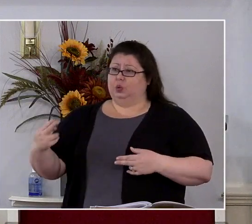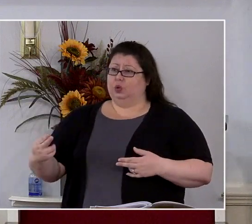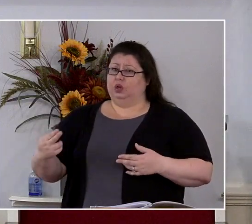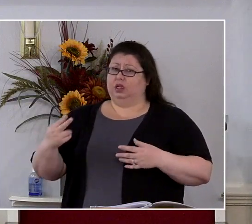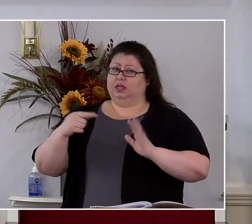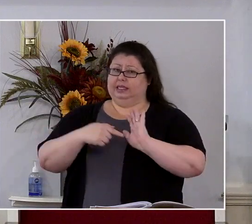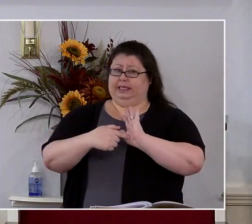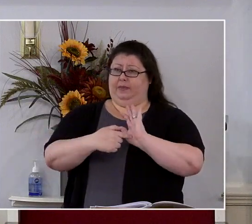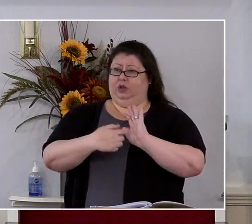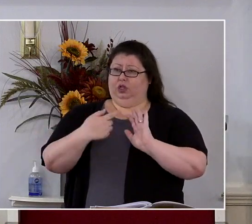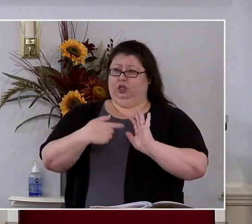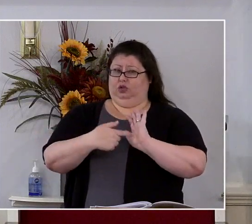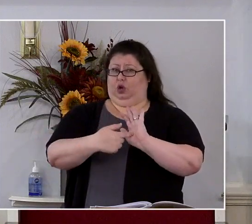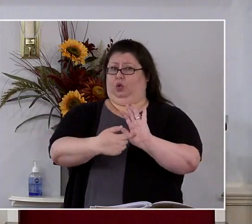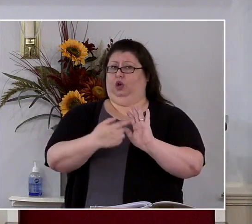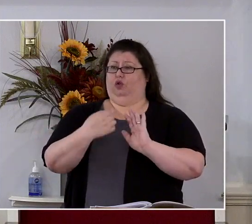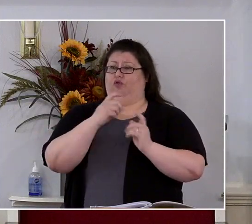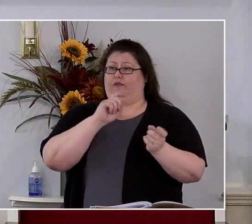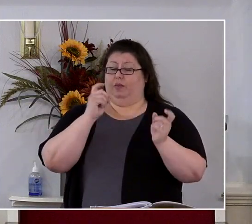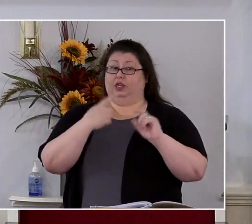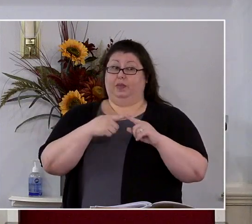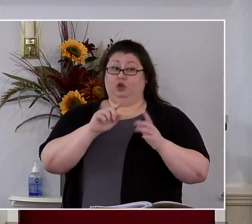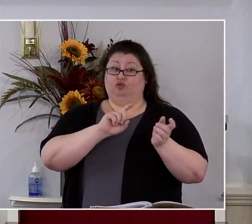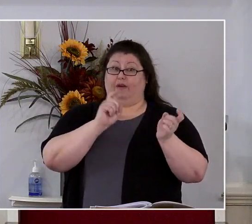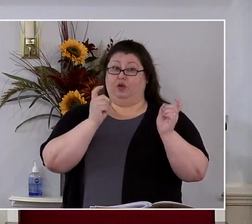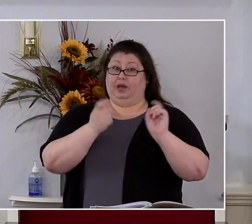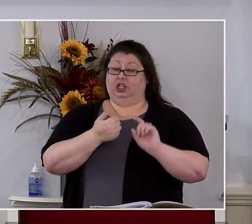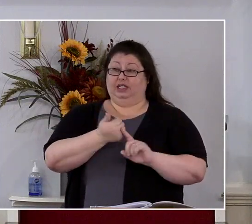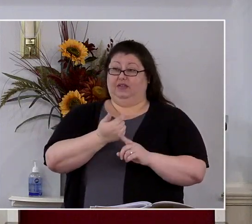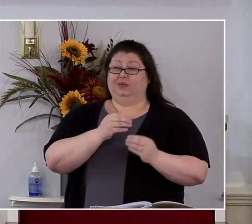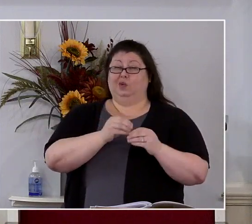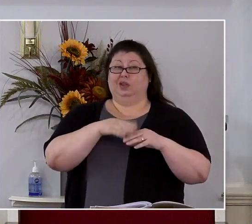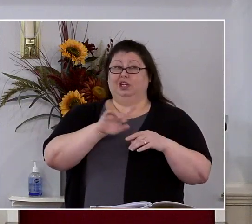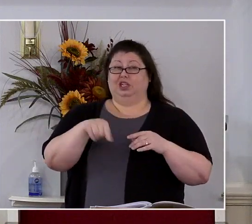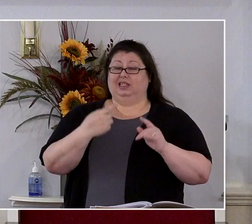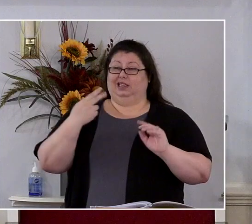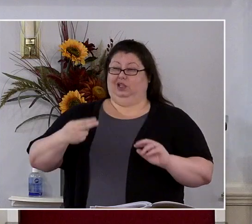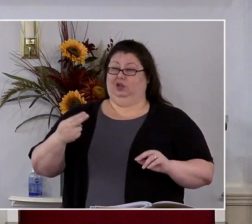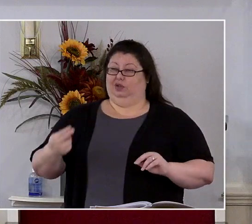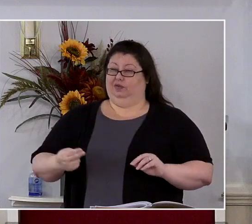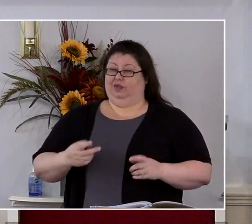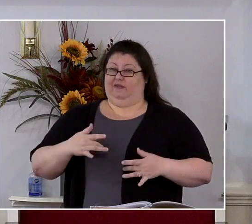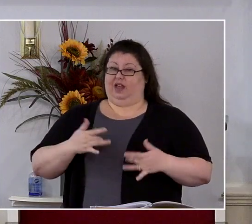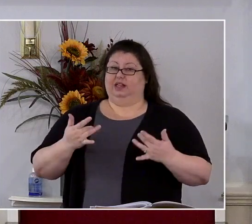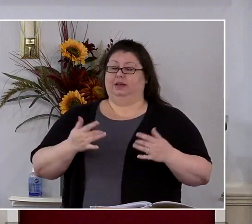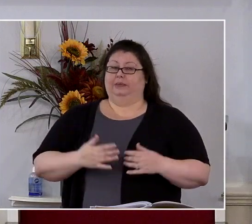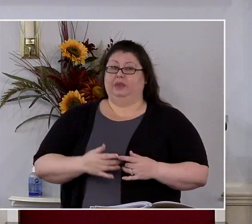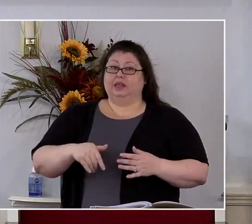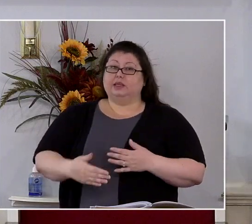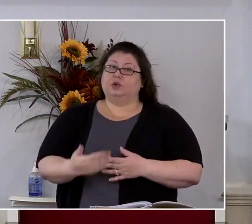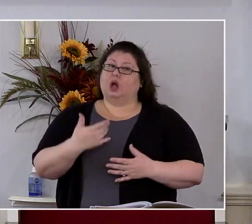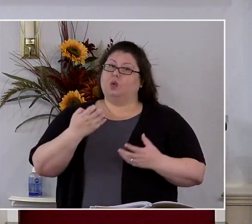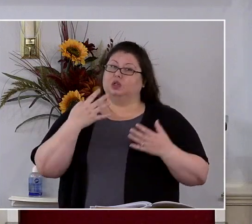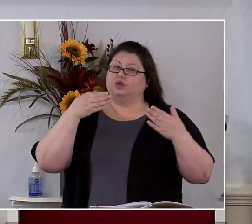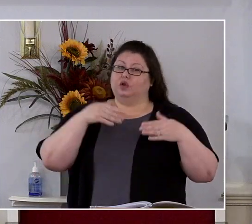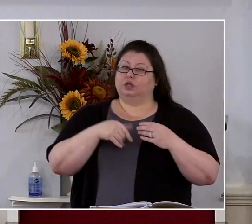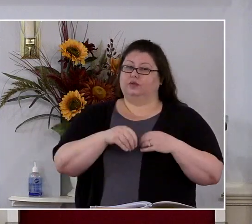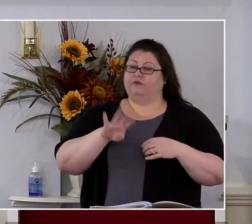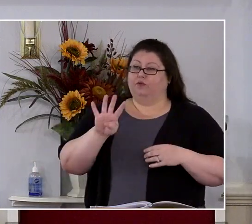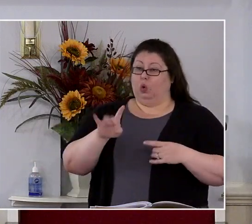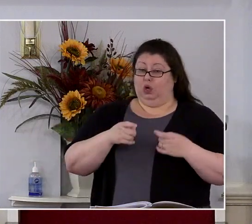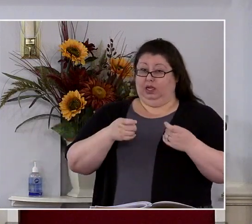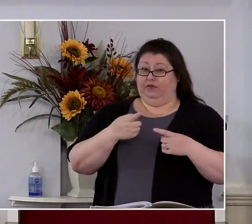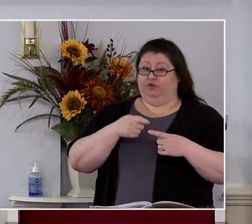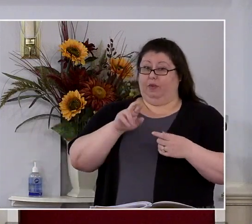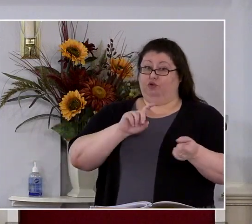of the Reformation. But the Reformation is more than an historic event. This morning I want to focus on four gifts